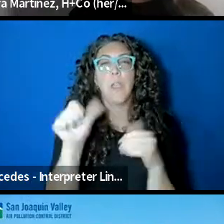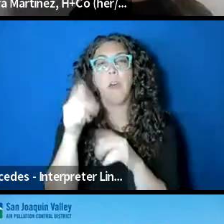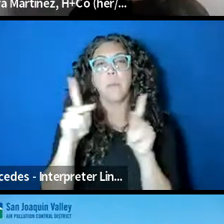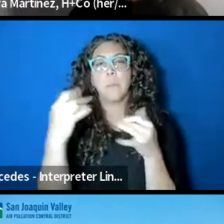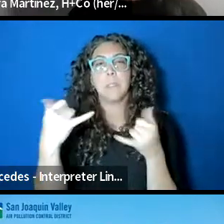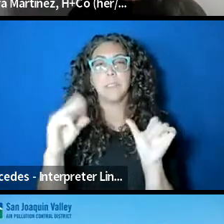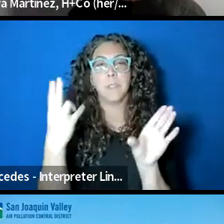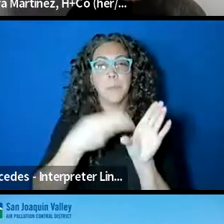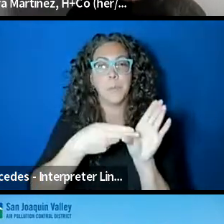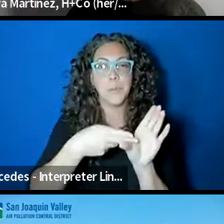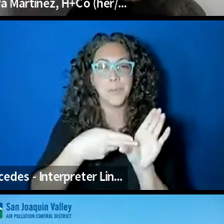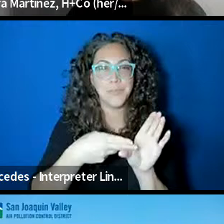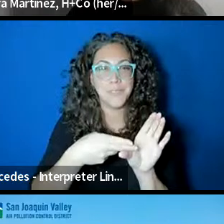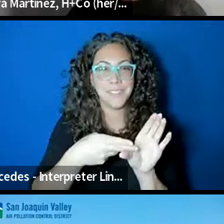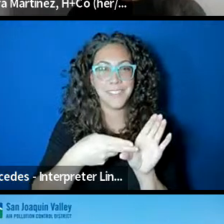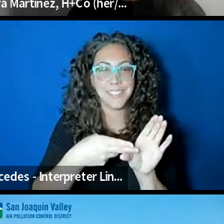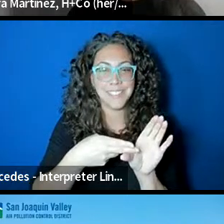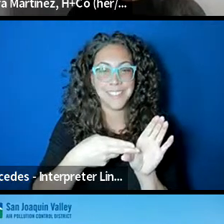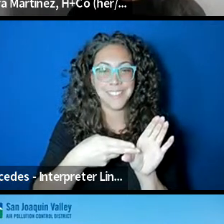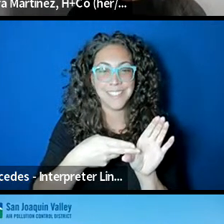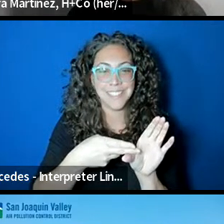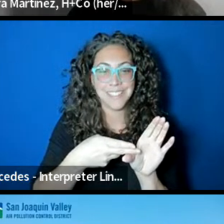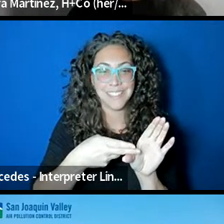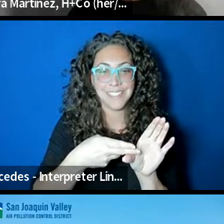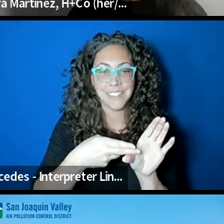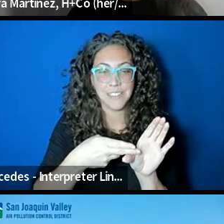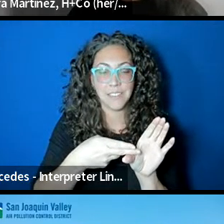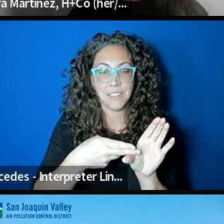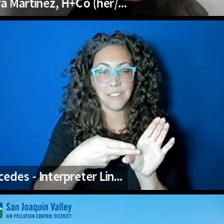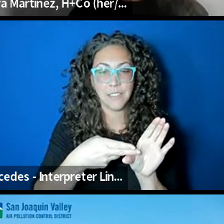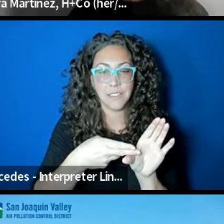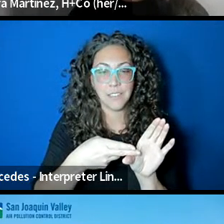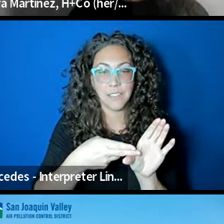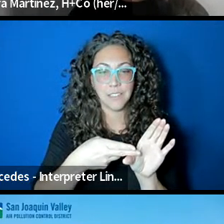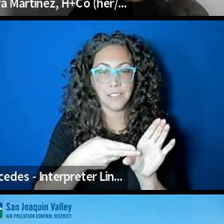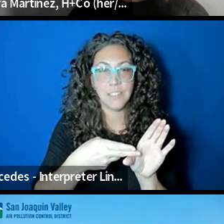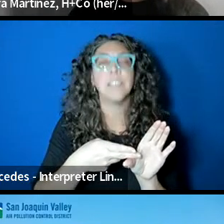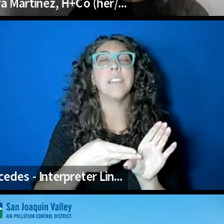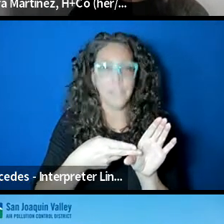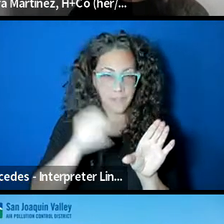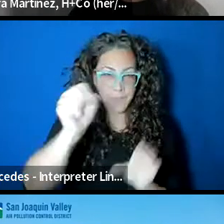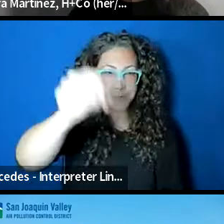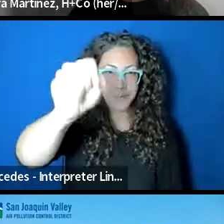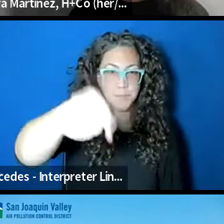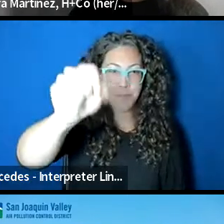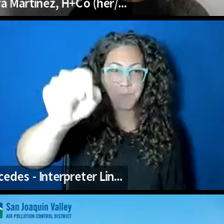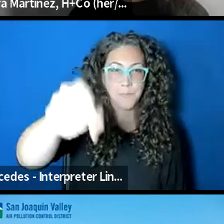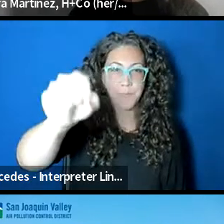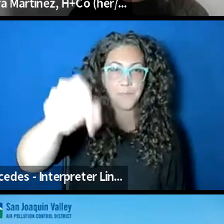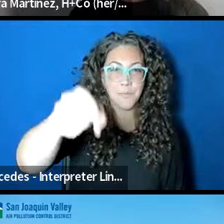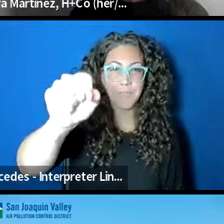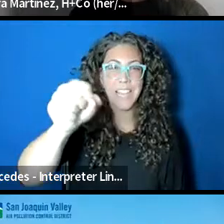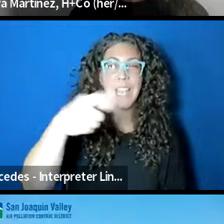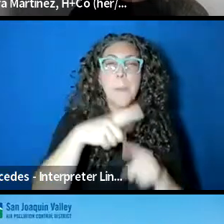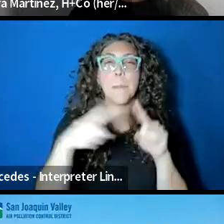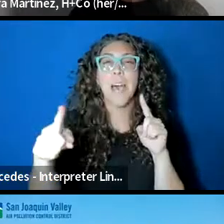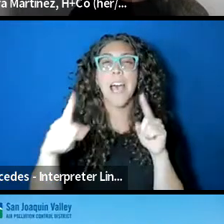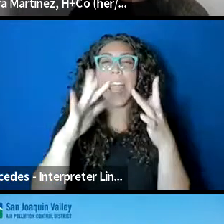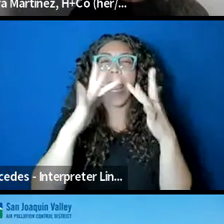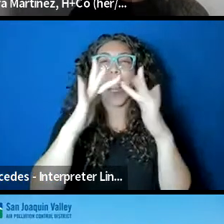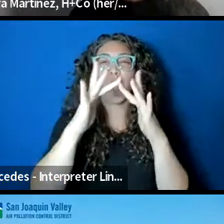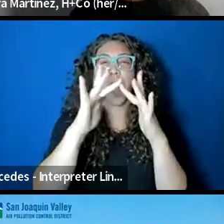Is Mercedes have an interpreter with her, or is it another box? Another